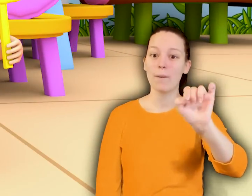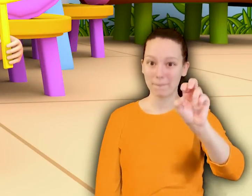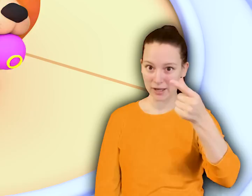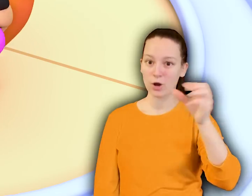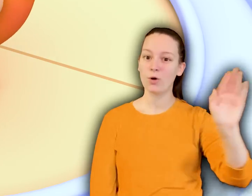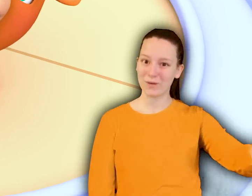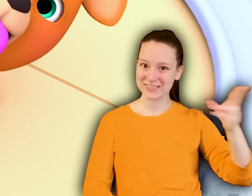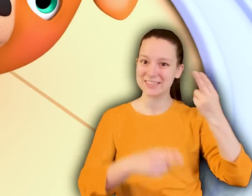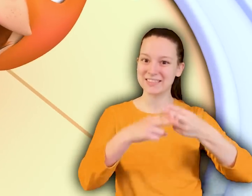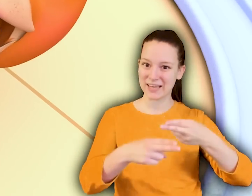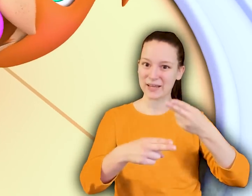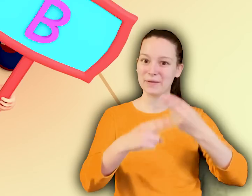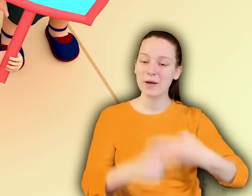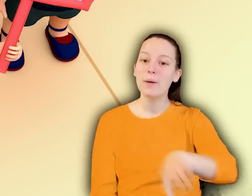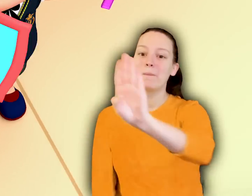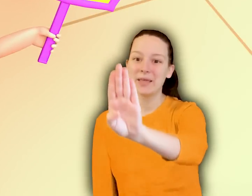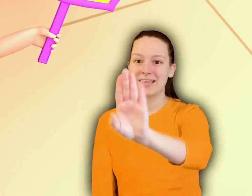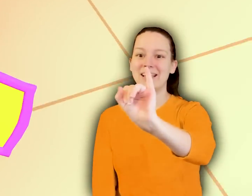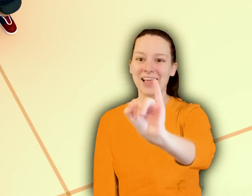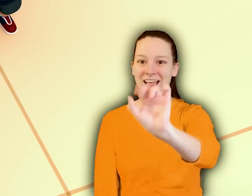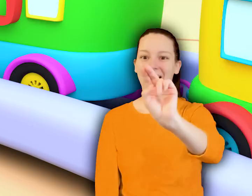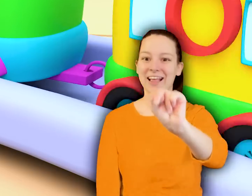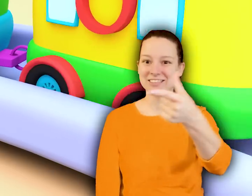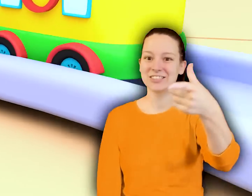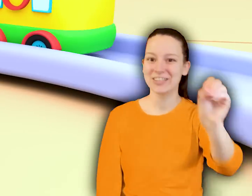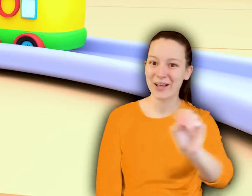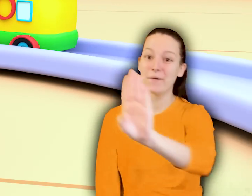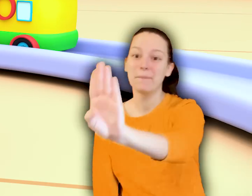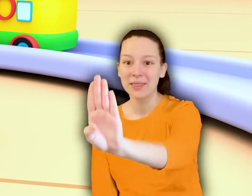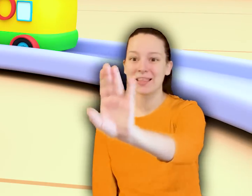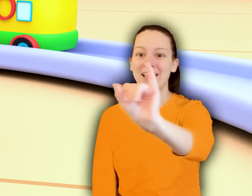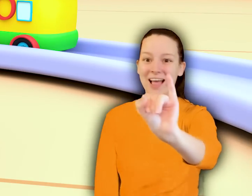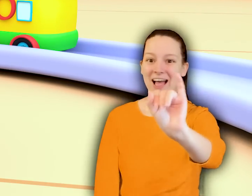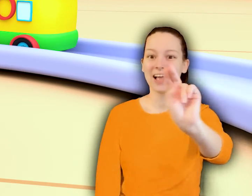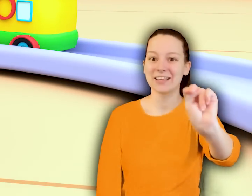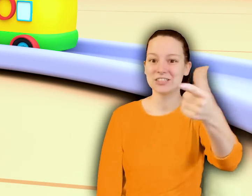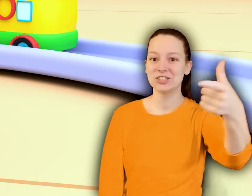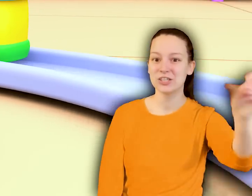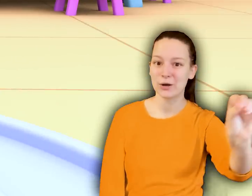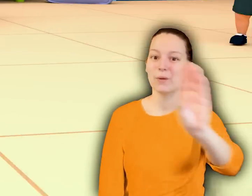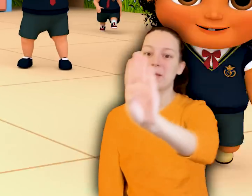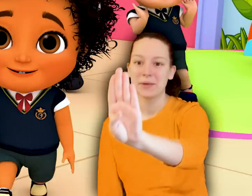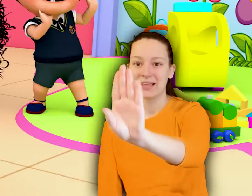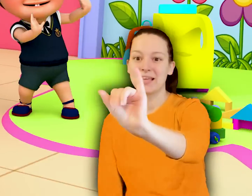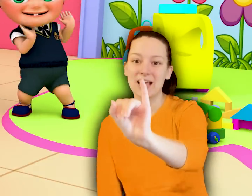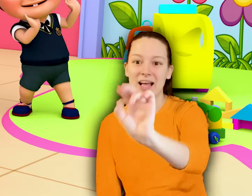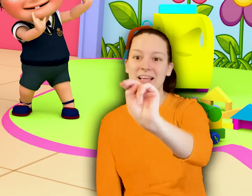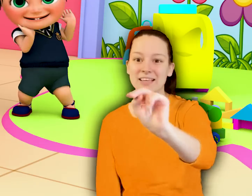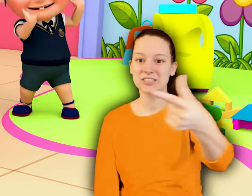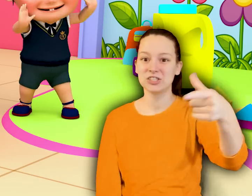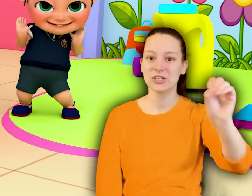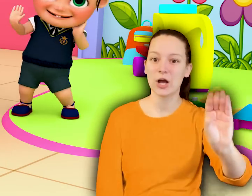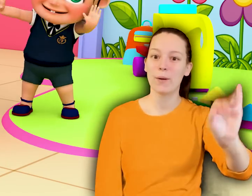n g o and Bing was the name b i n g o b i n g o